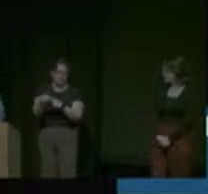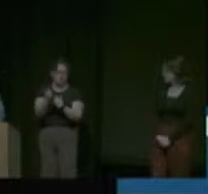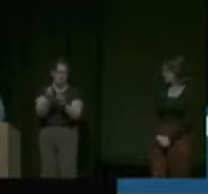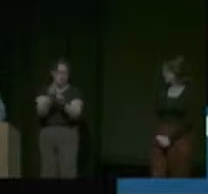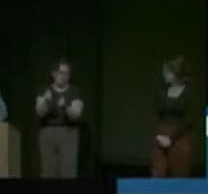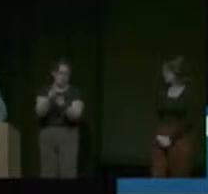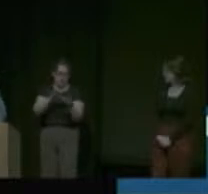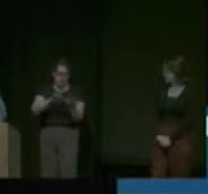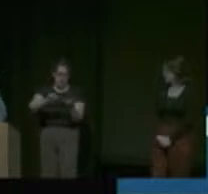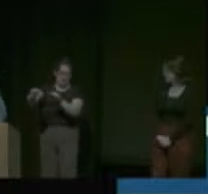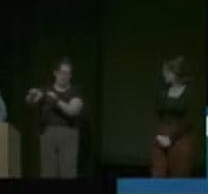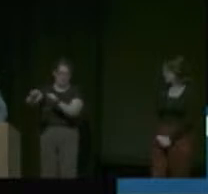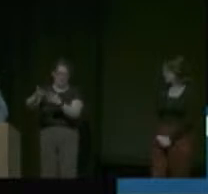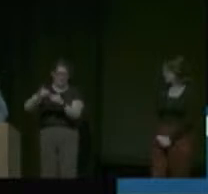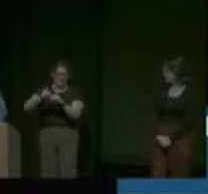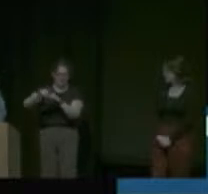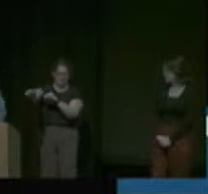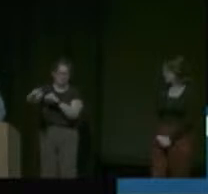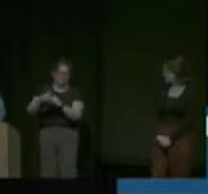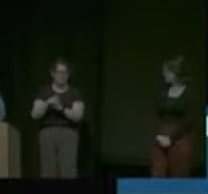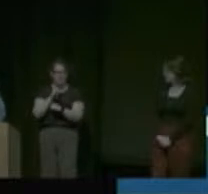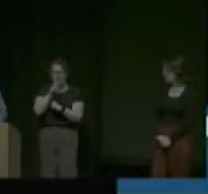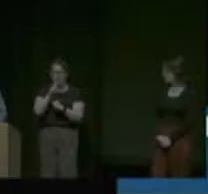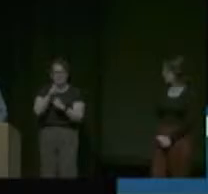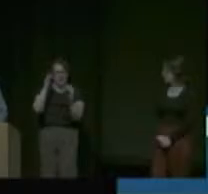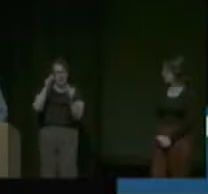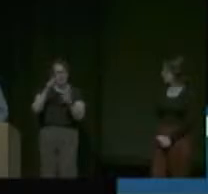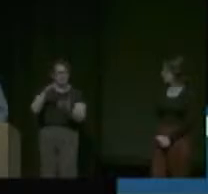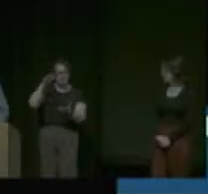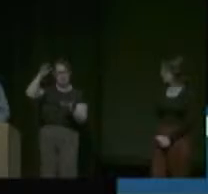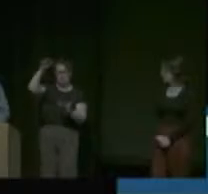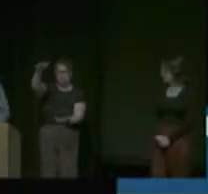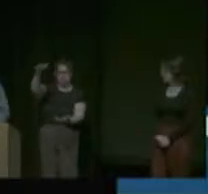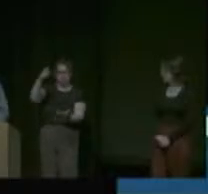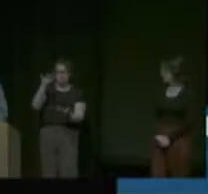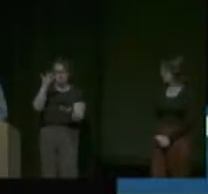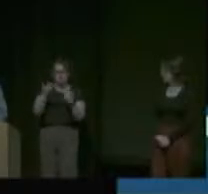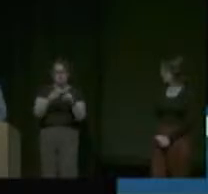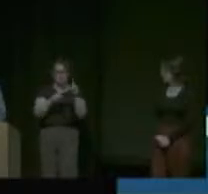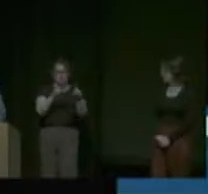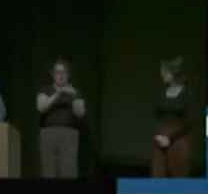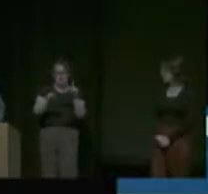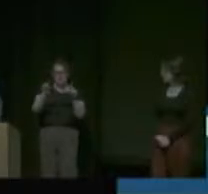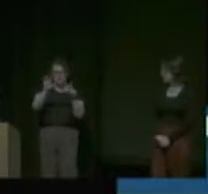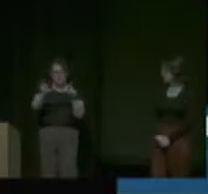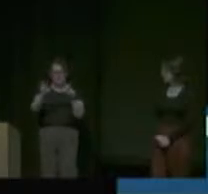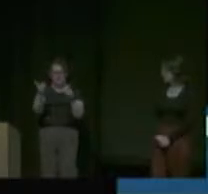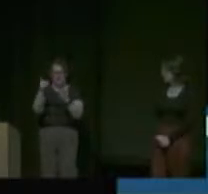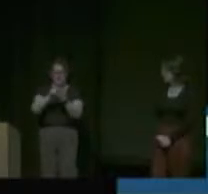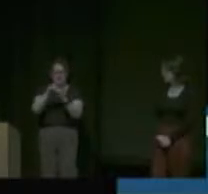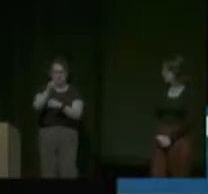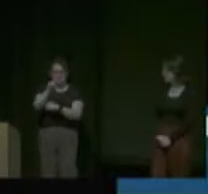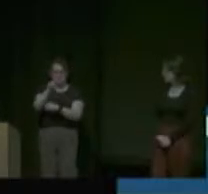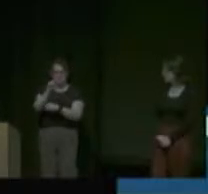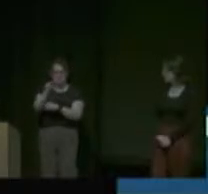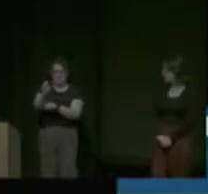site, so we're not expecting a ton of it, but probably 1,000 to 5,000 tons depending on what's in the dam